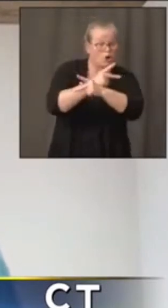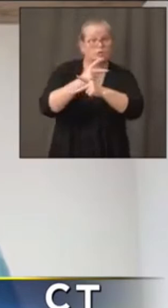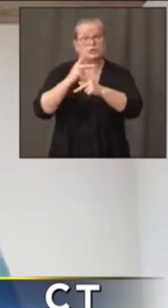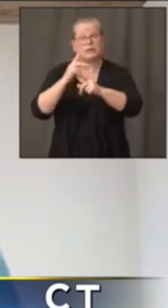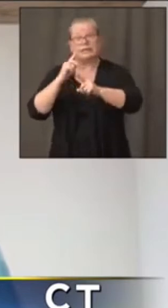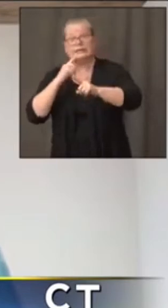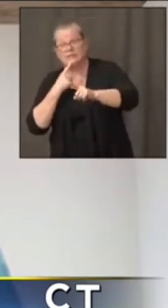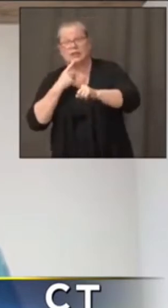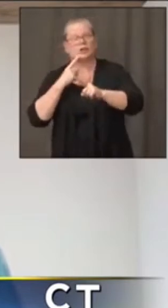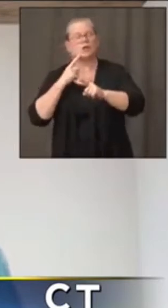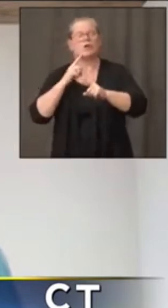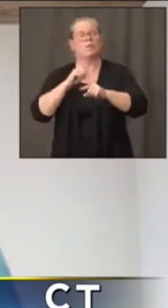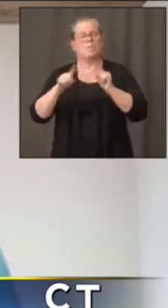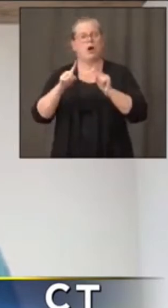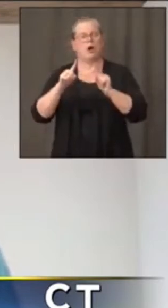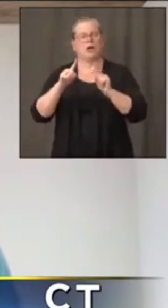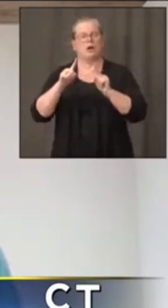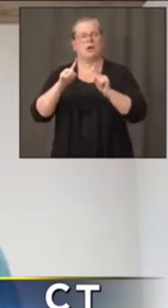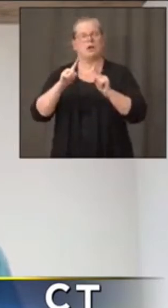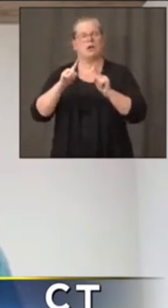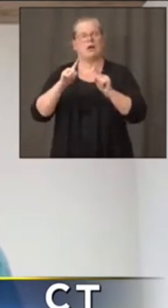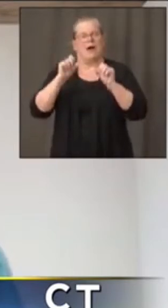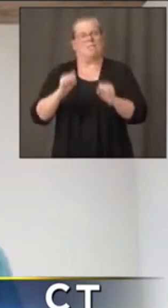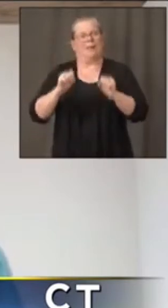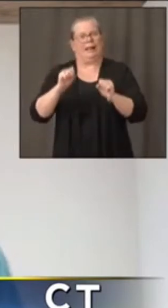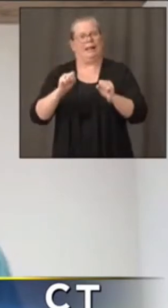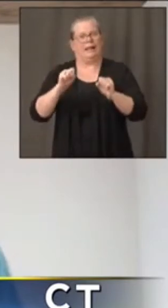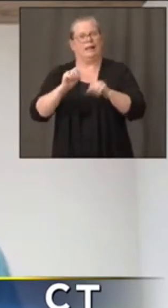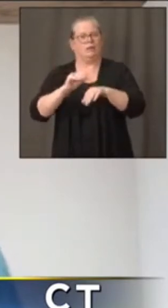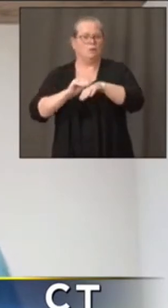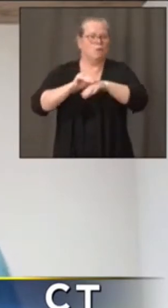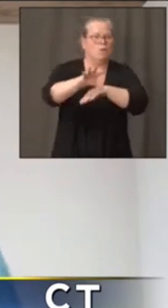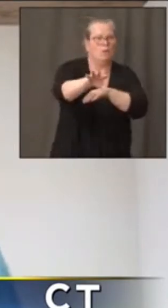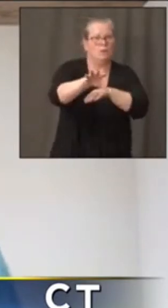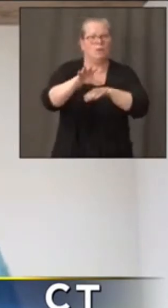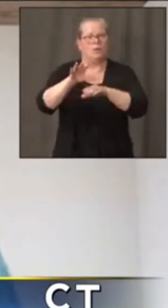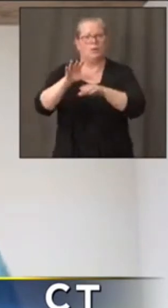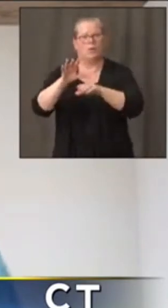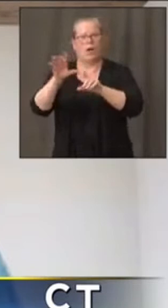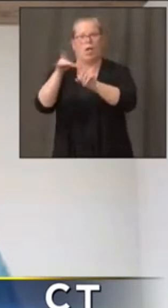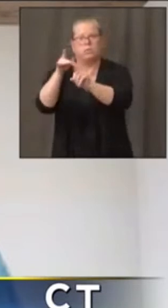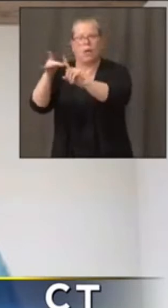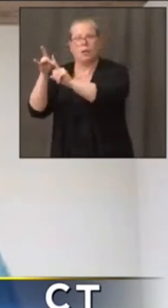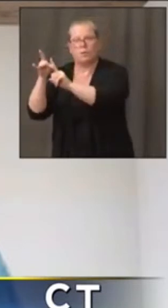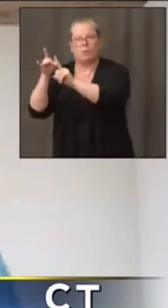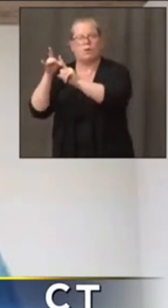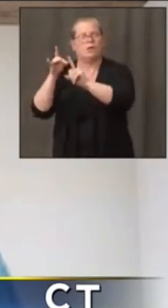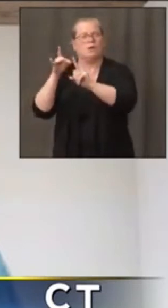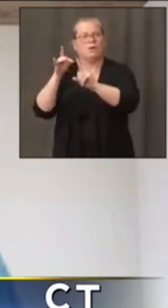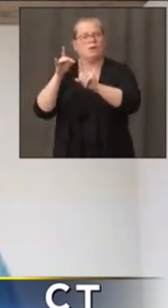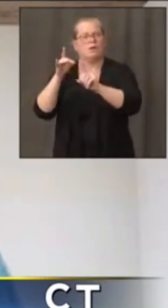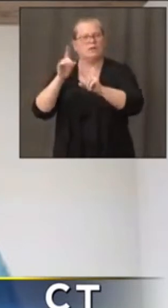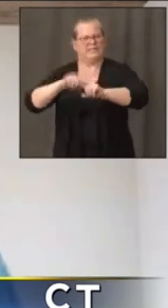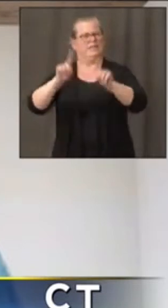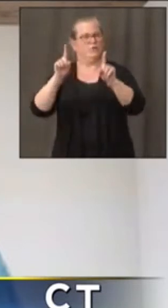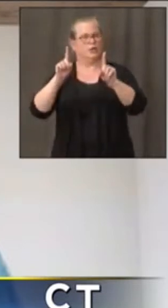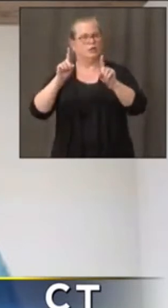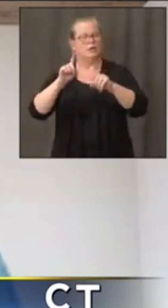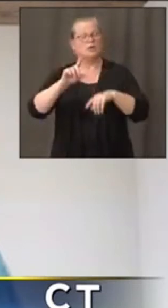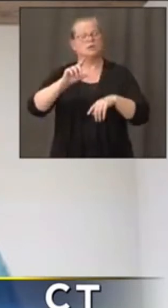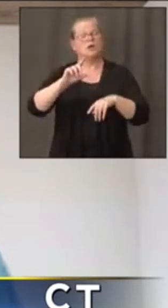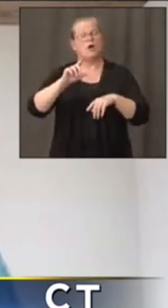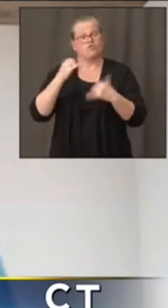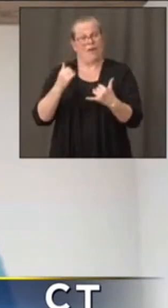her so right now we're dealing in Connecticut the European string so this worthless train that went from who Hans